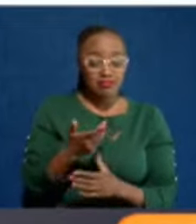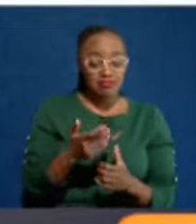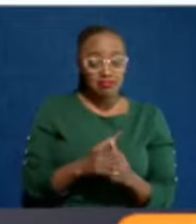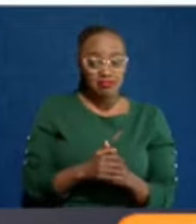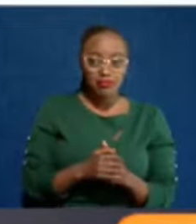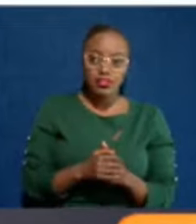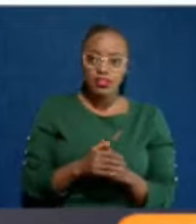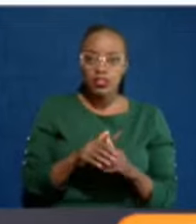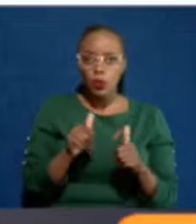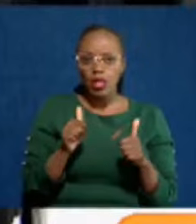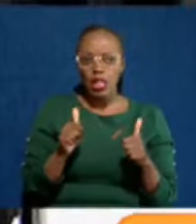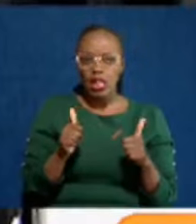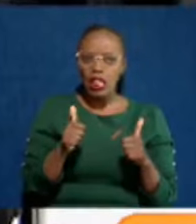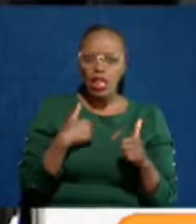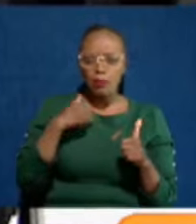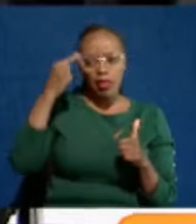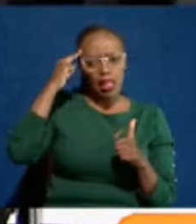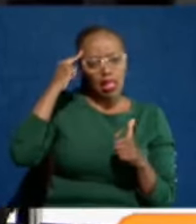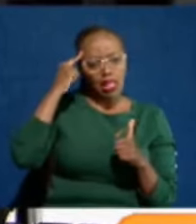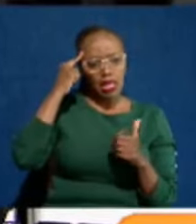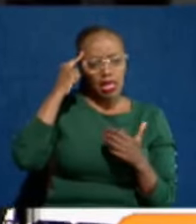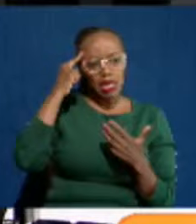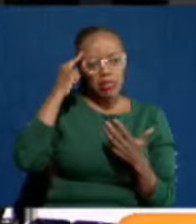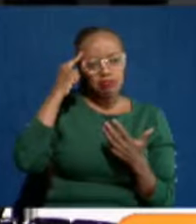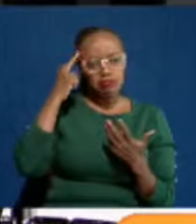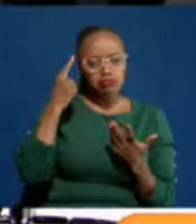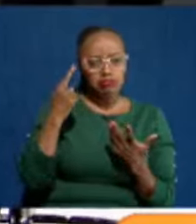Well, I think the